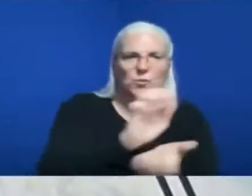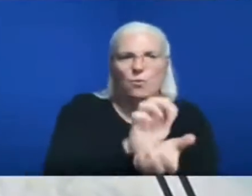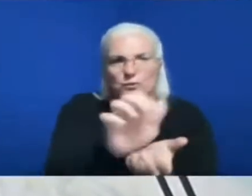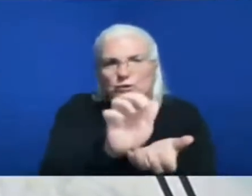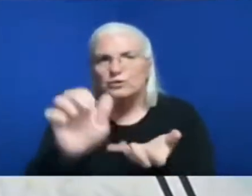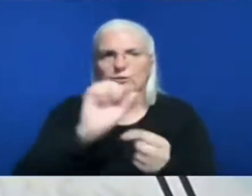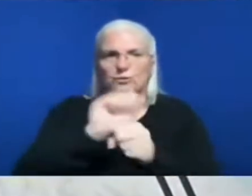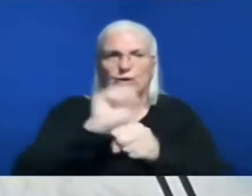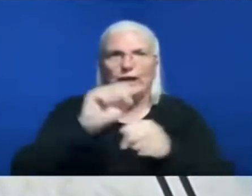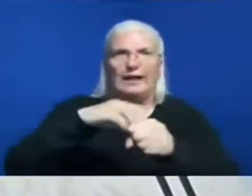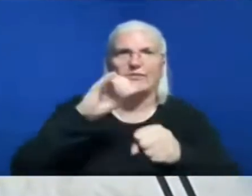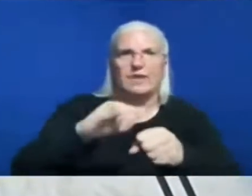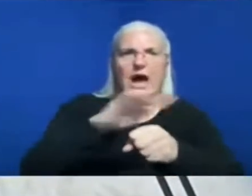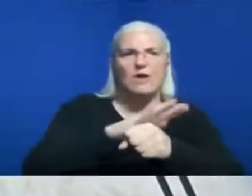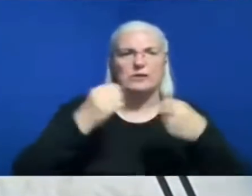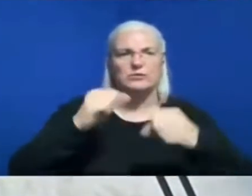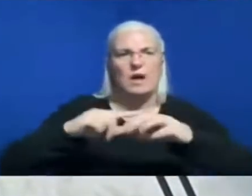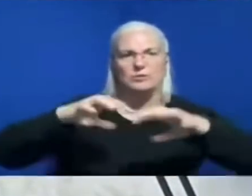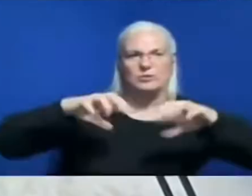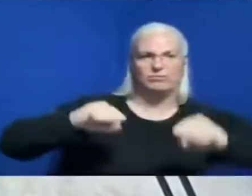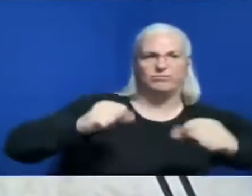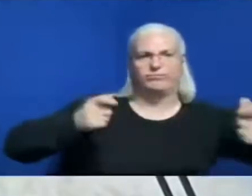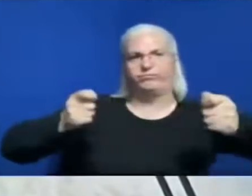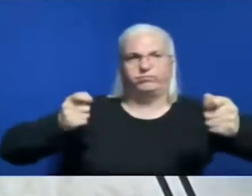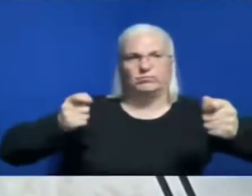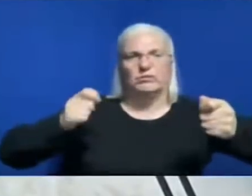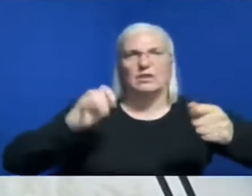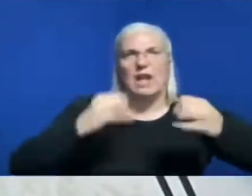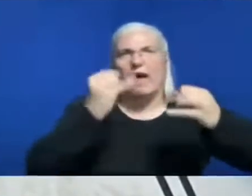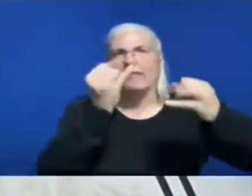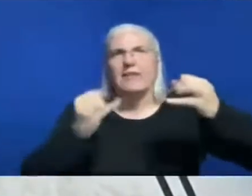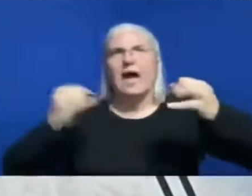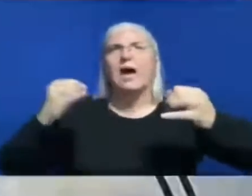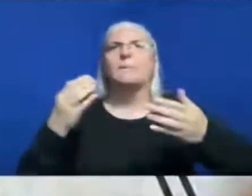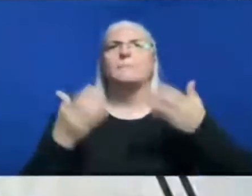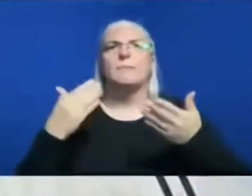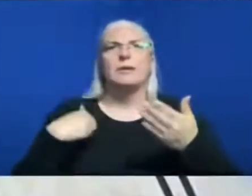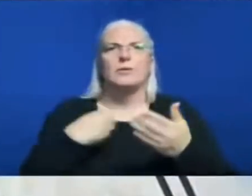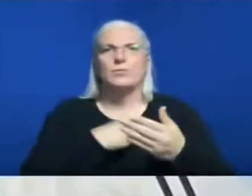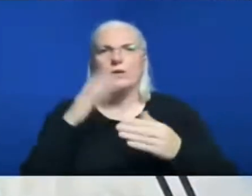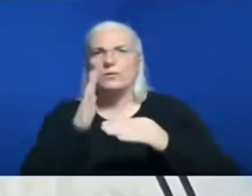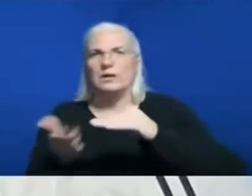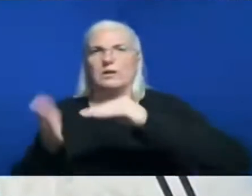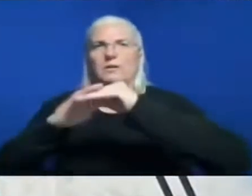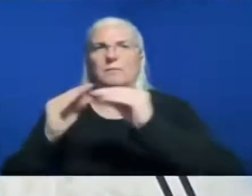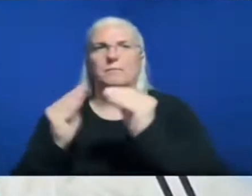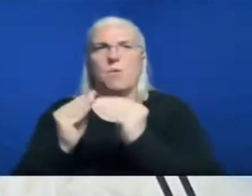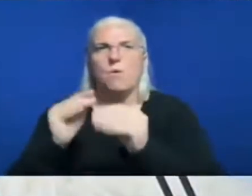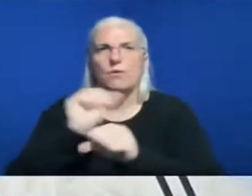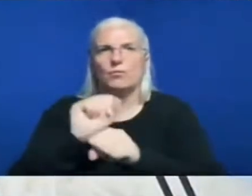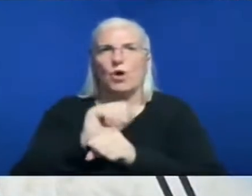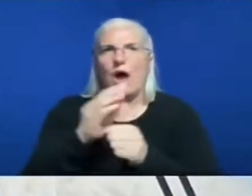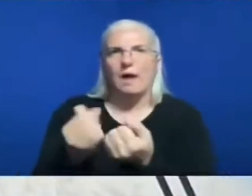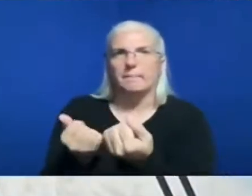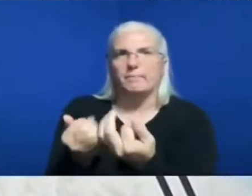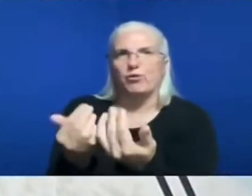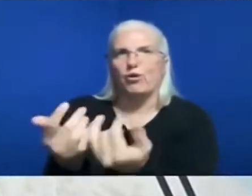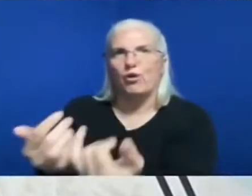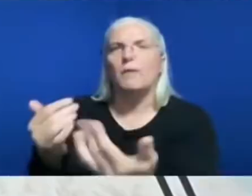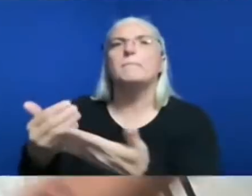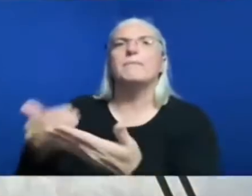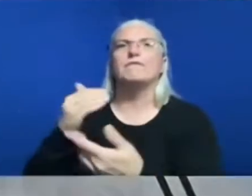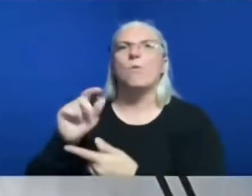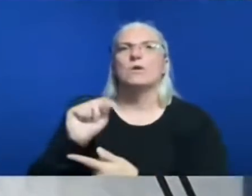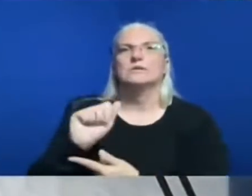that we need to actually close the gap in here and burn this section before it reaches Taylorsville. So again, that is a strategic mission for us,